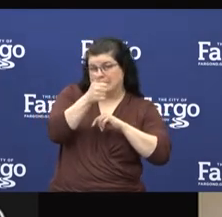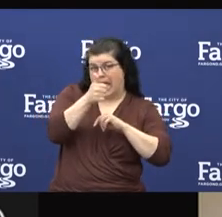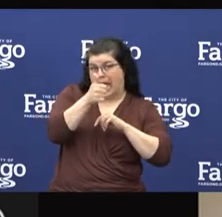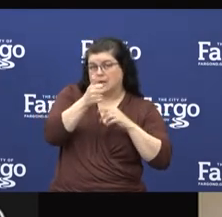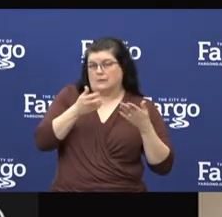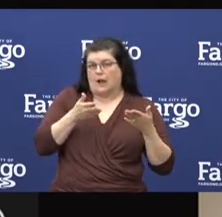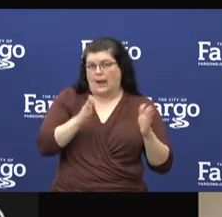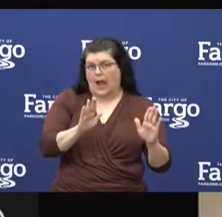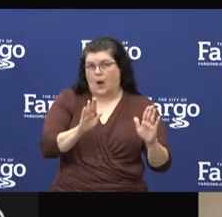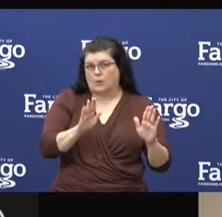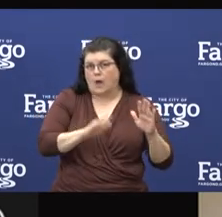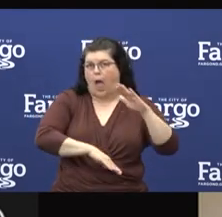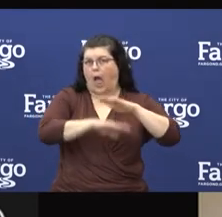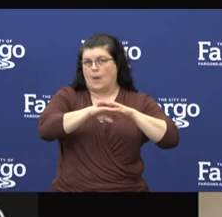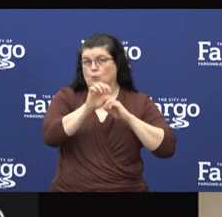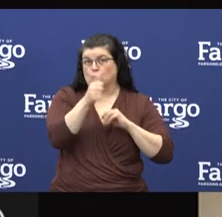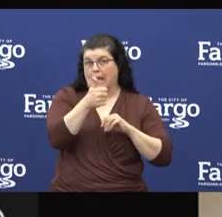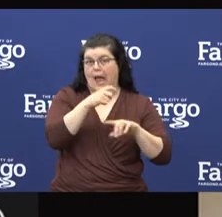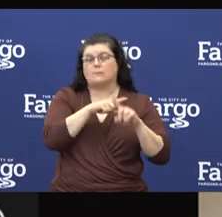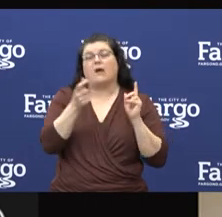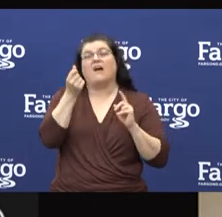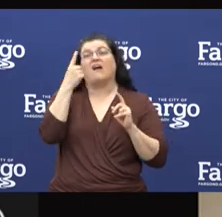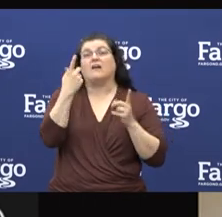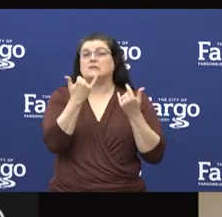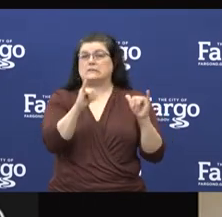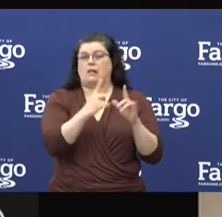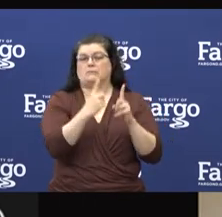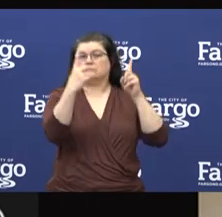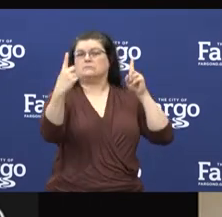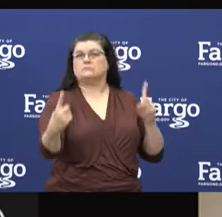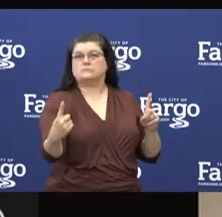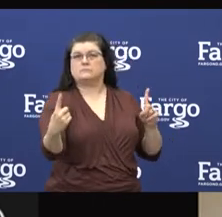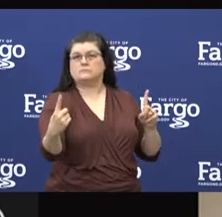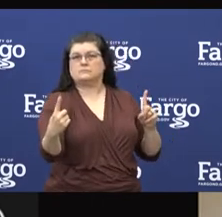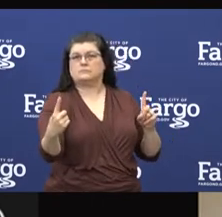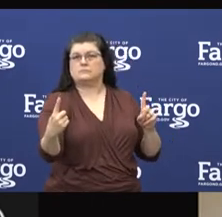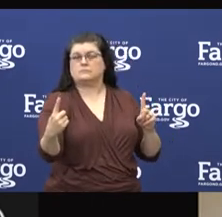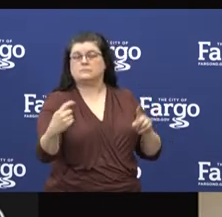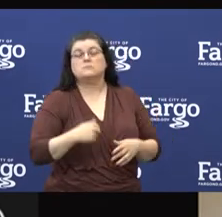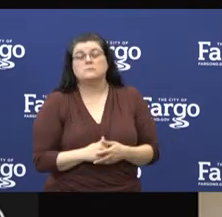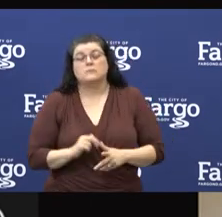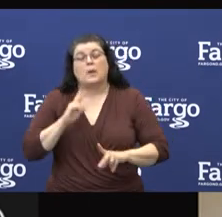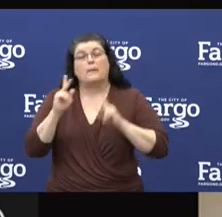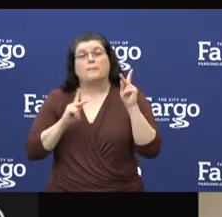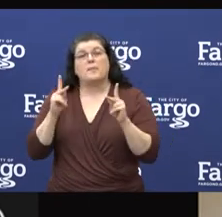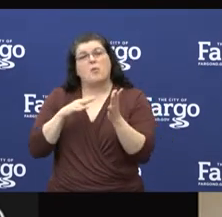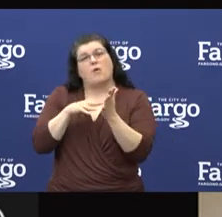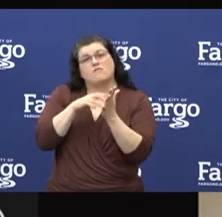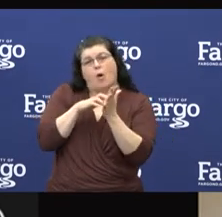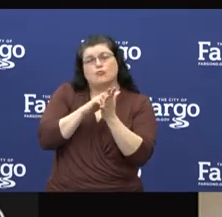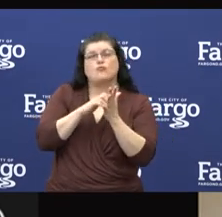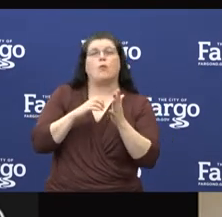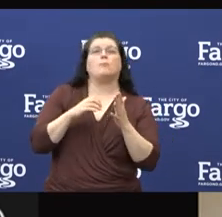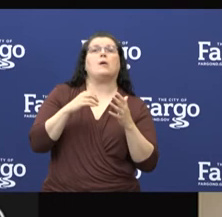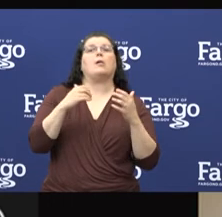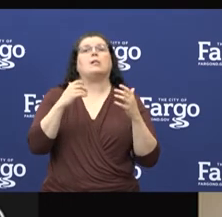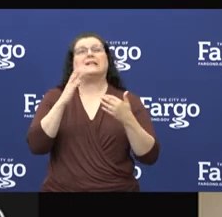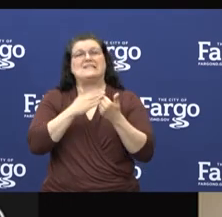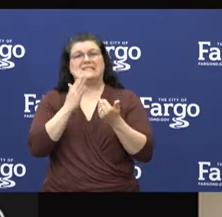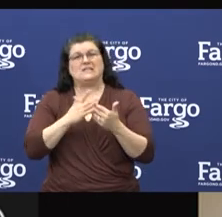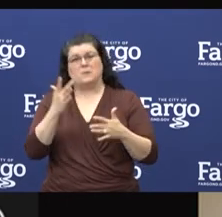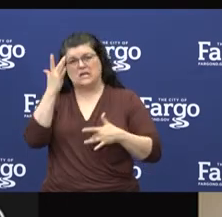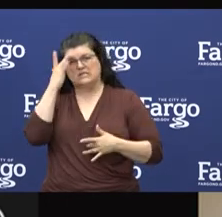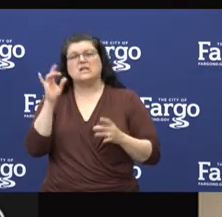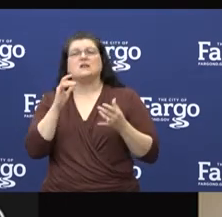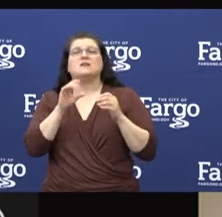long as social distancing standards are maintained. Vulnerable folks are encouraged to continue to stay